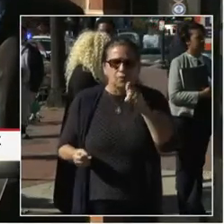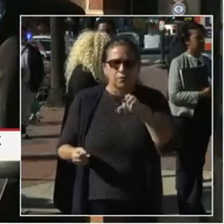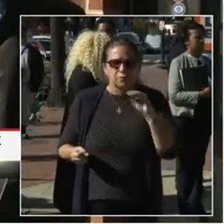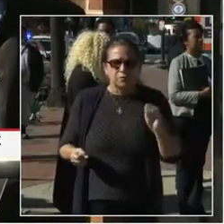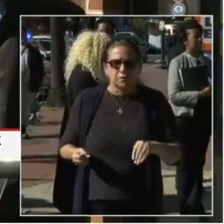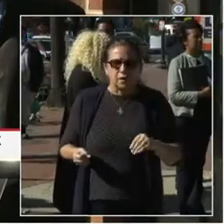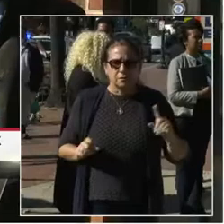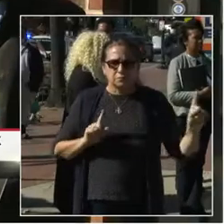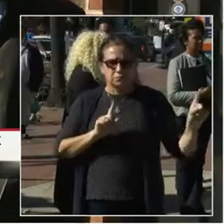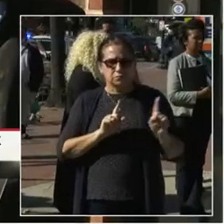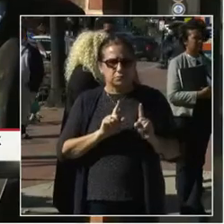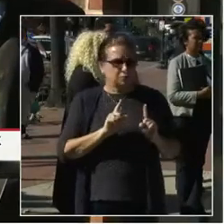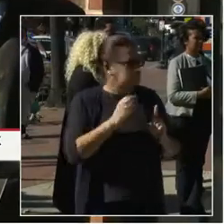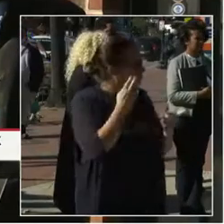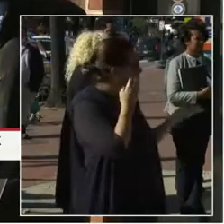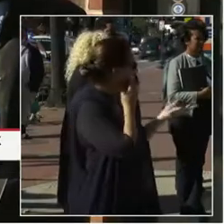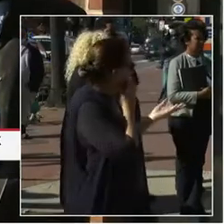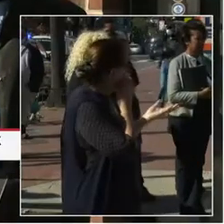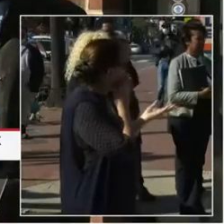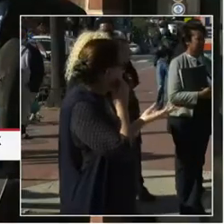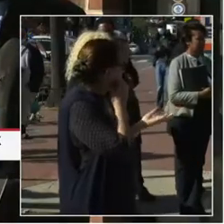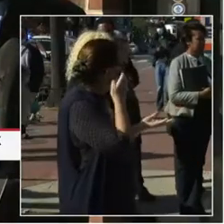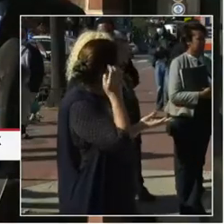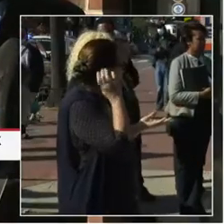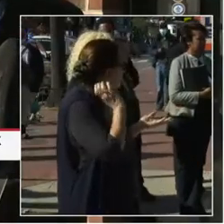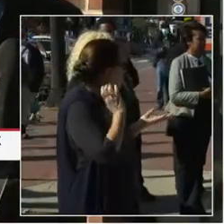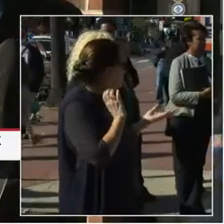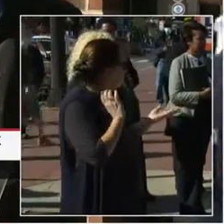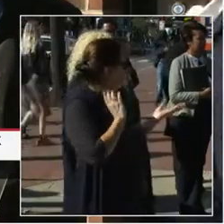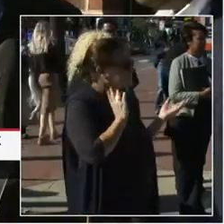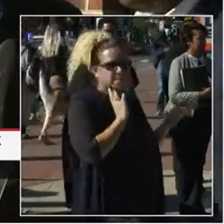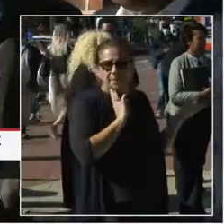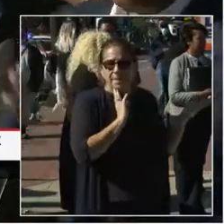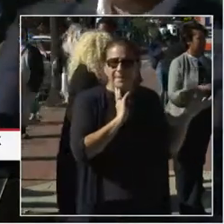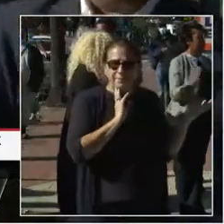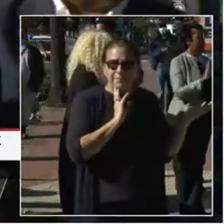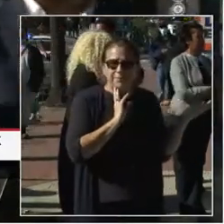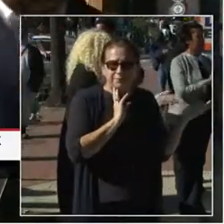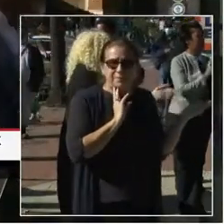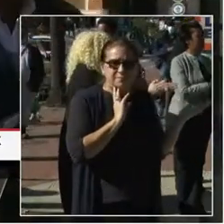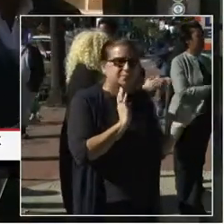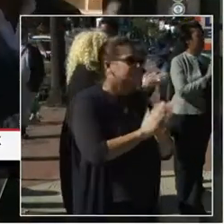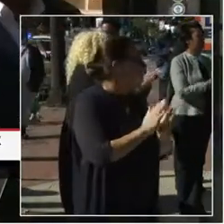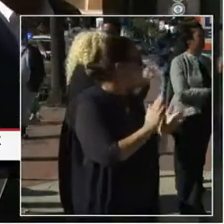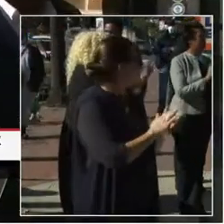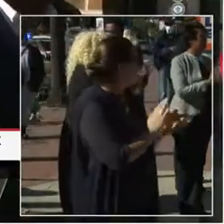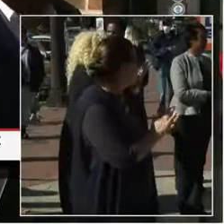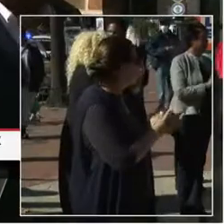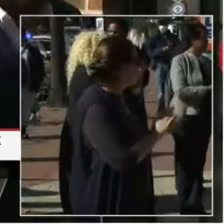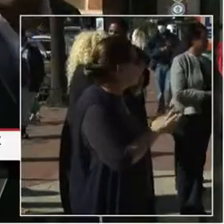real. The Office of African American Affairs, the Office of Community Affairs.